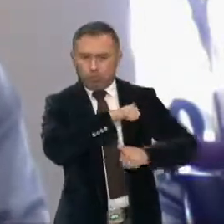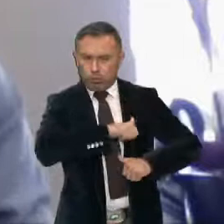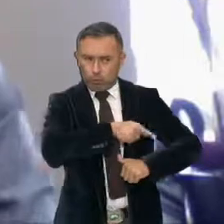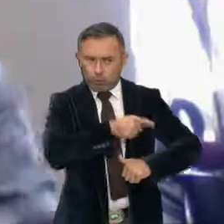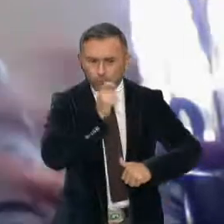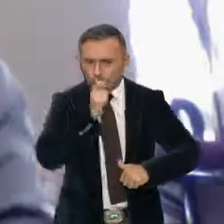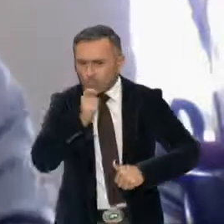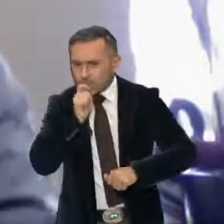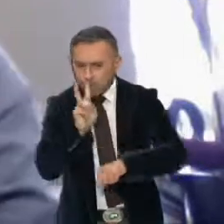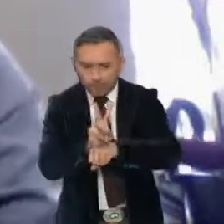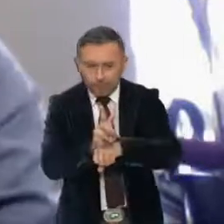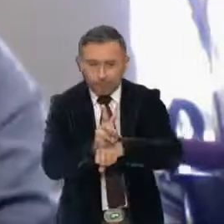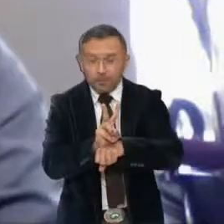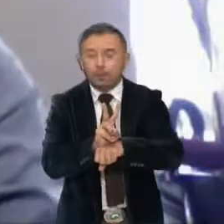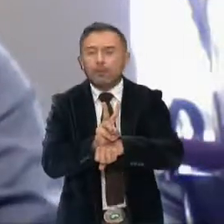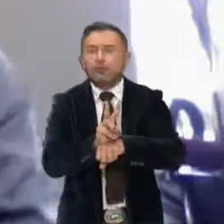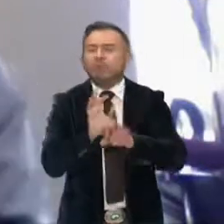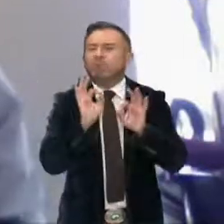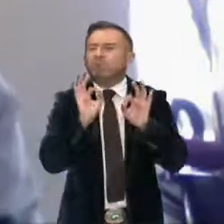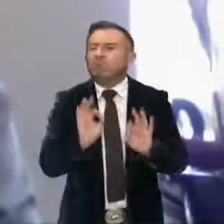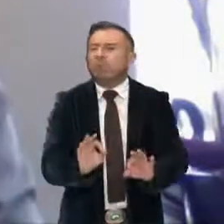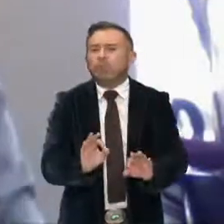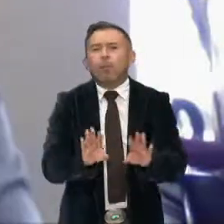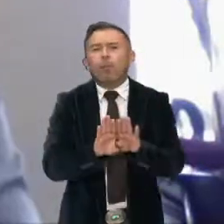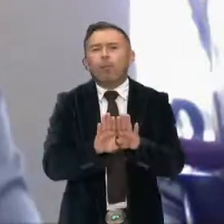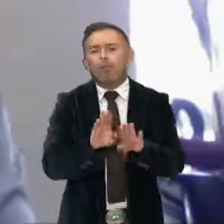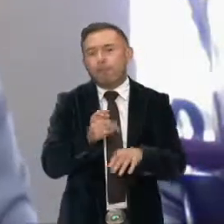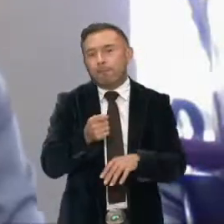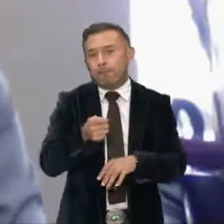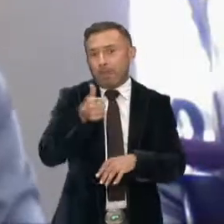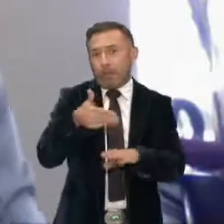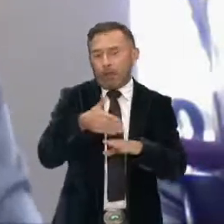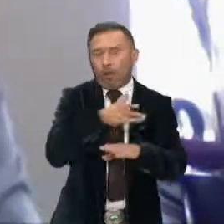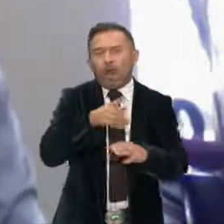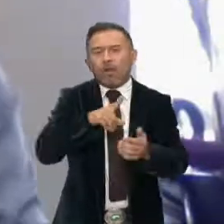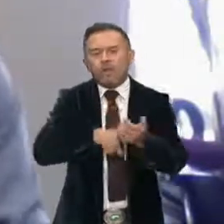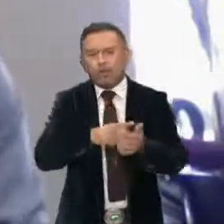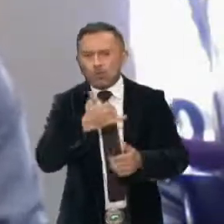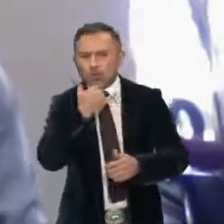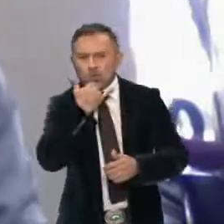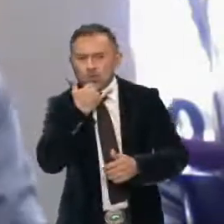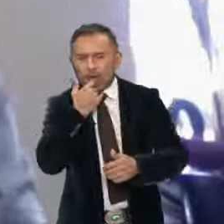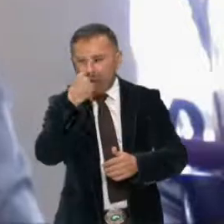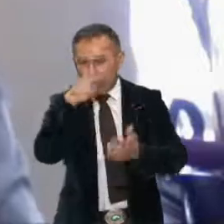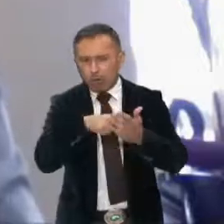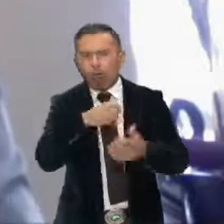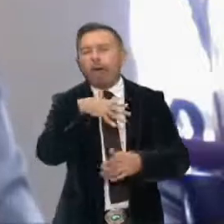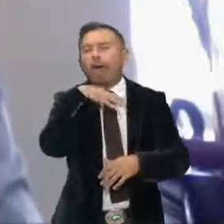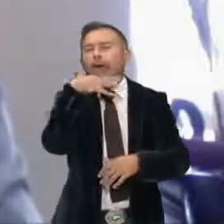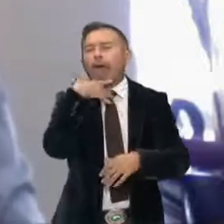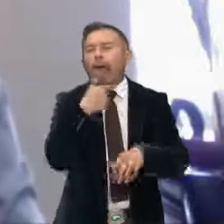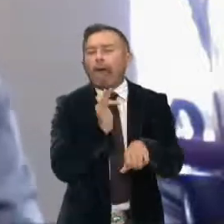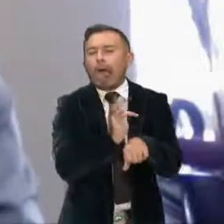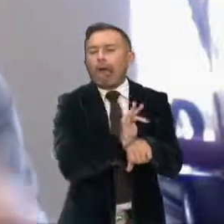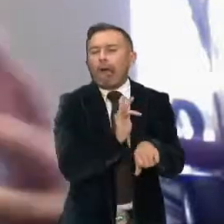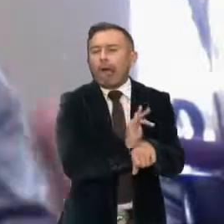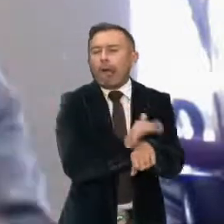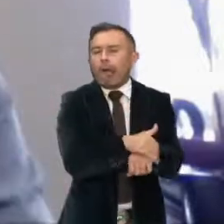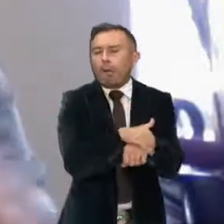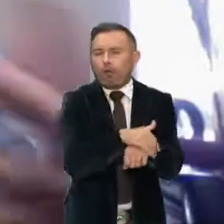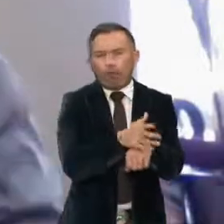I believe he did it first by eliminating the suspicious towards